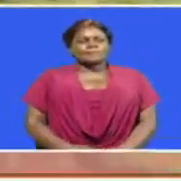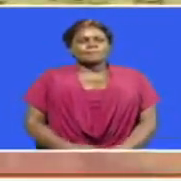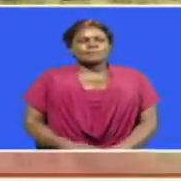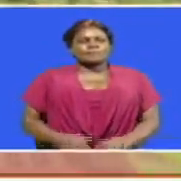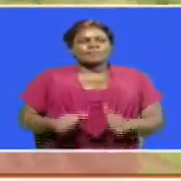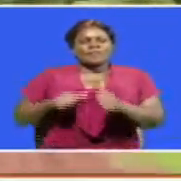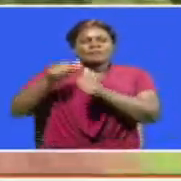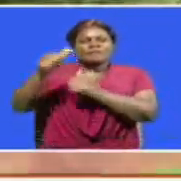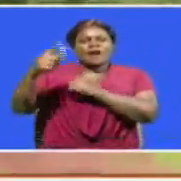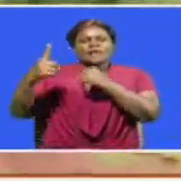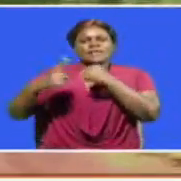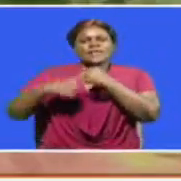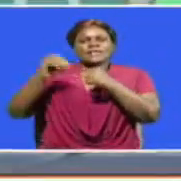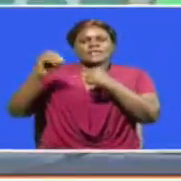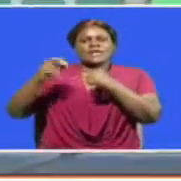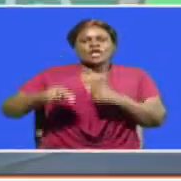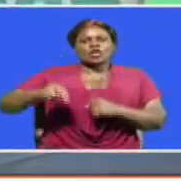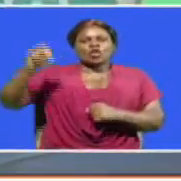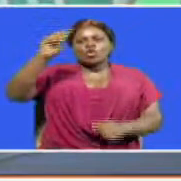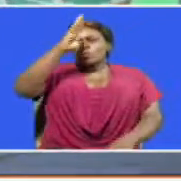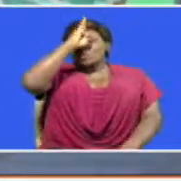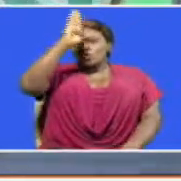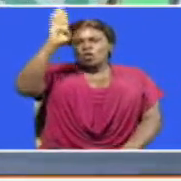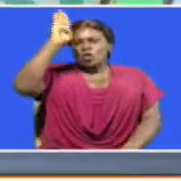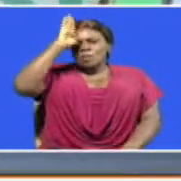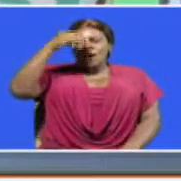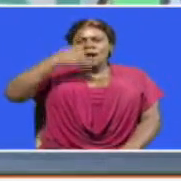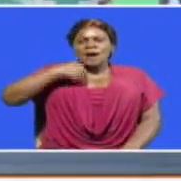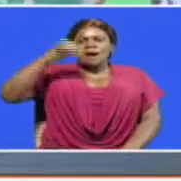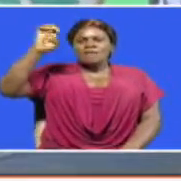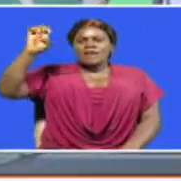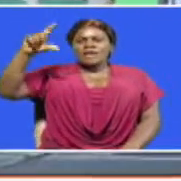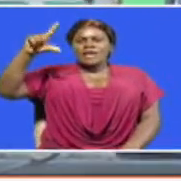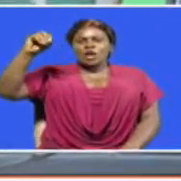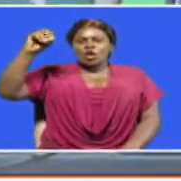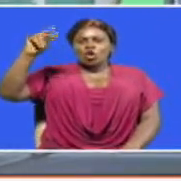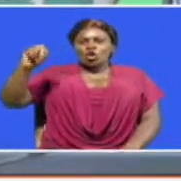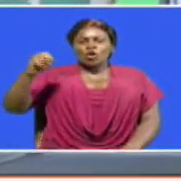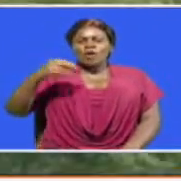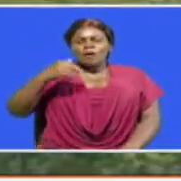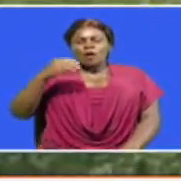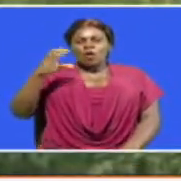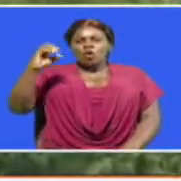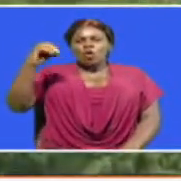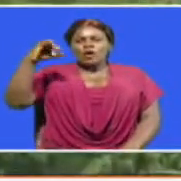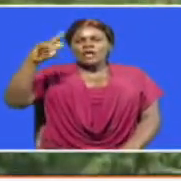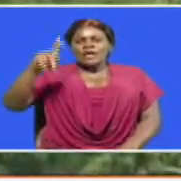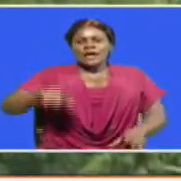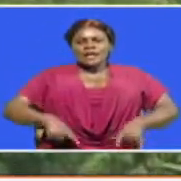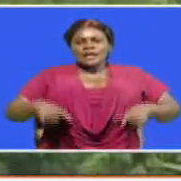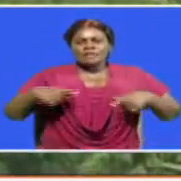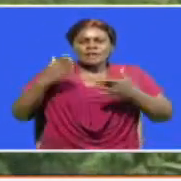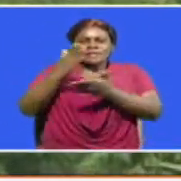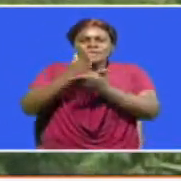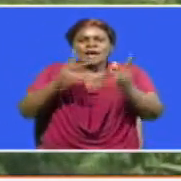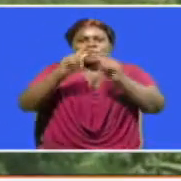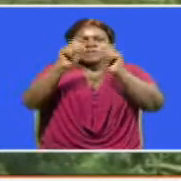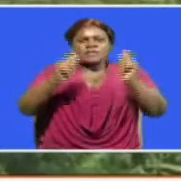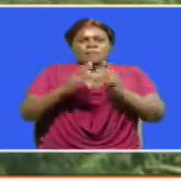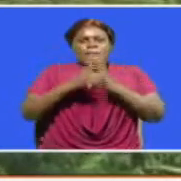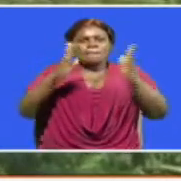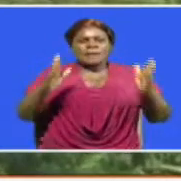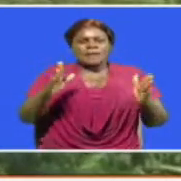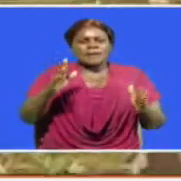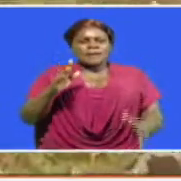60 kilometers north of Bungoma lies Mount Elgon, that is home to the Ogiek community, a sub-tribe of the larger